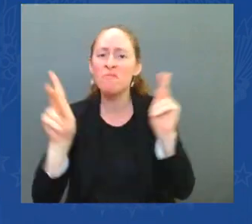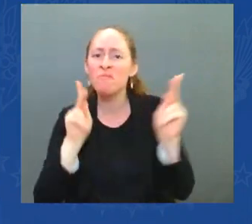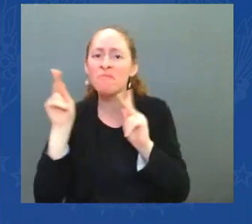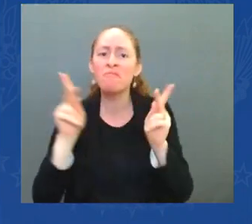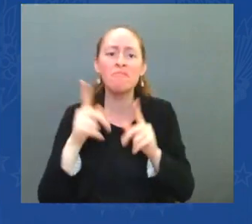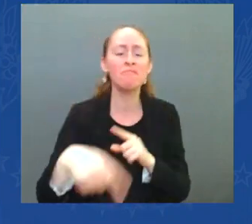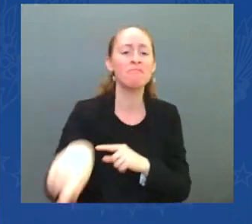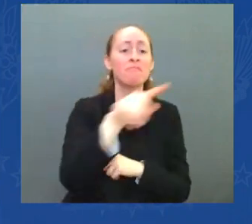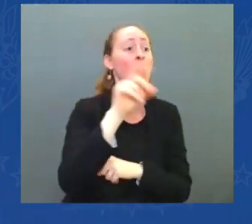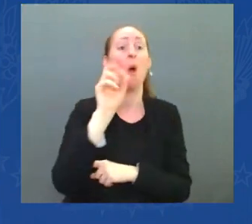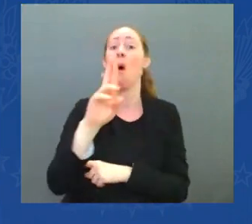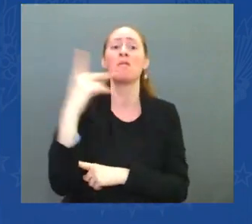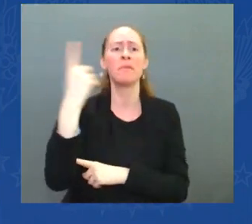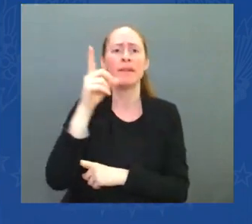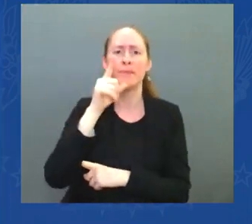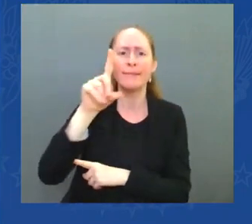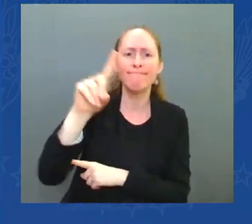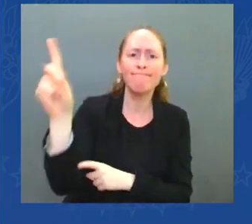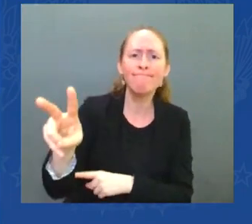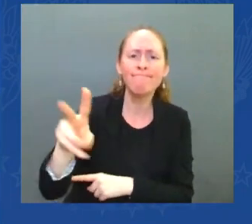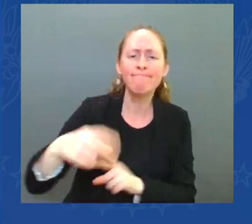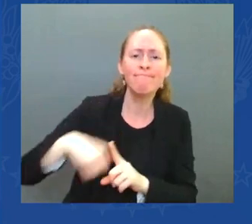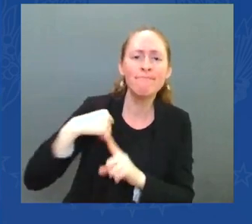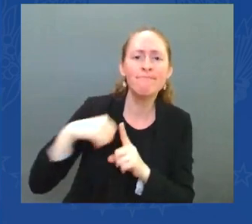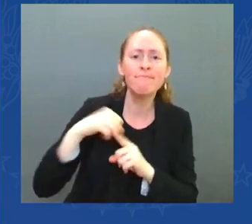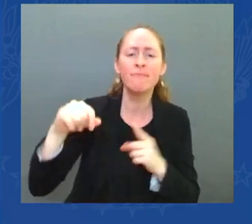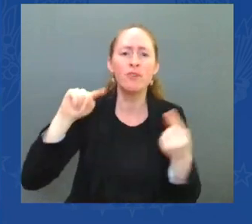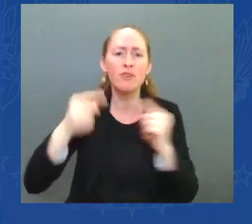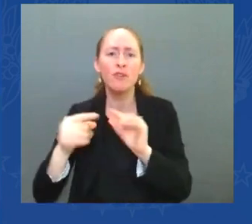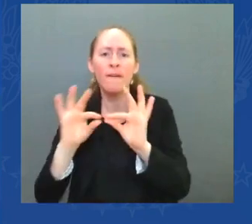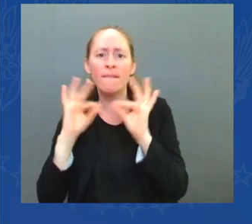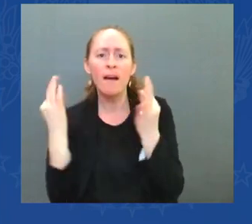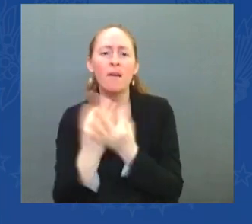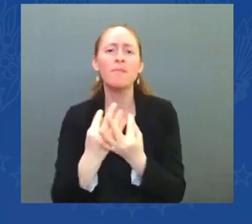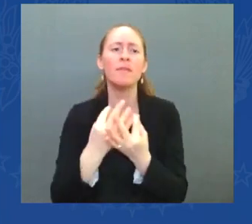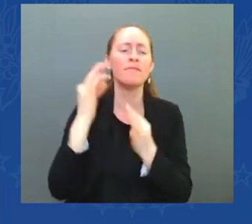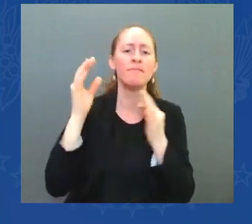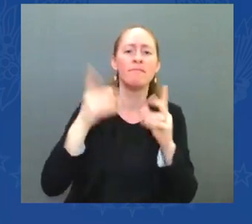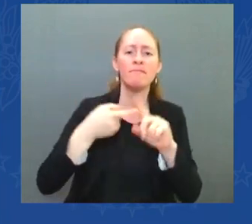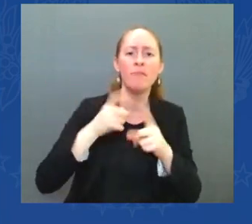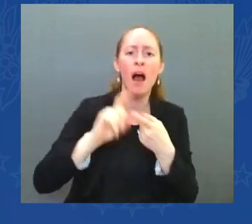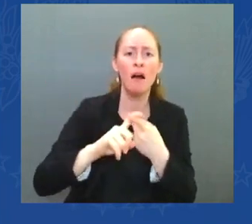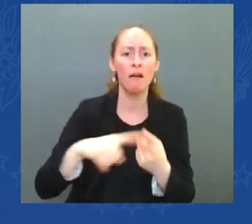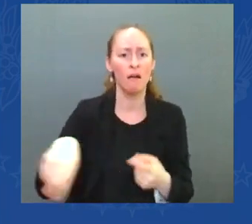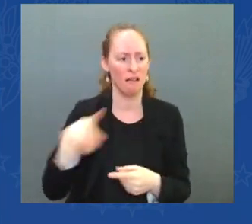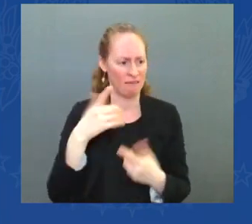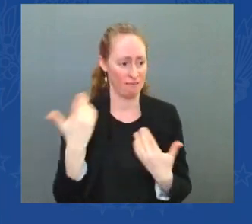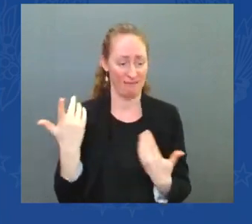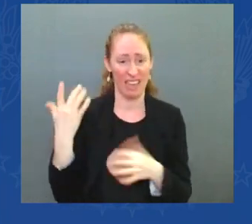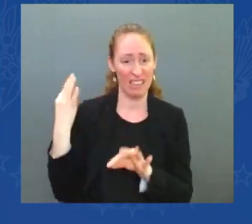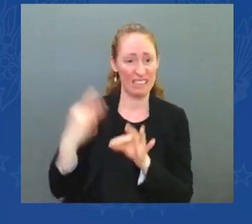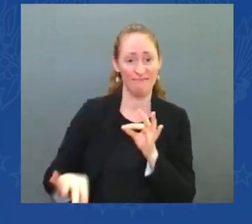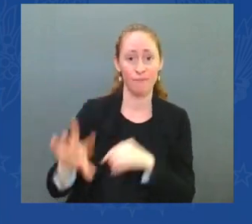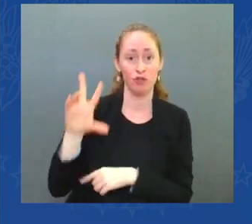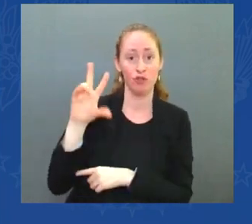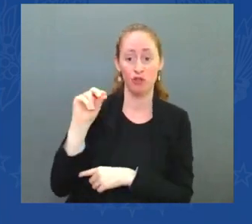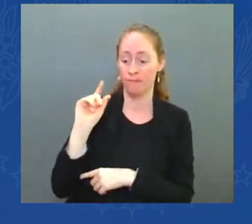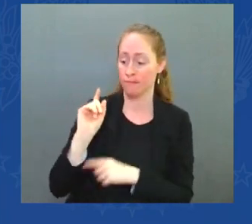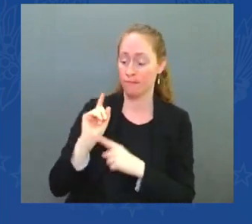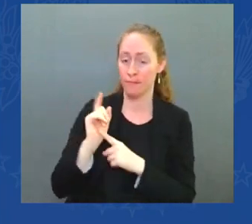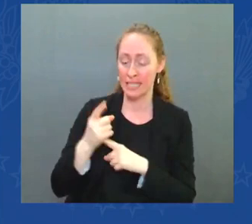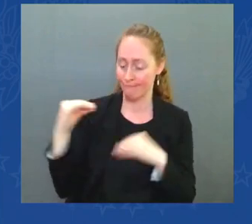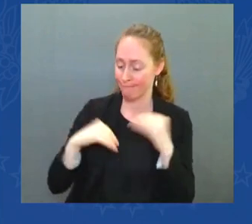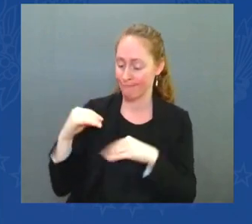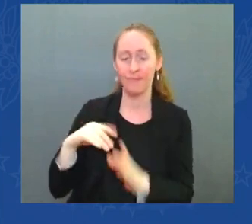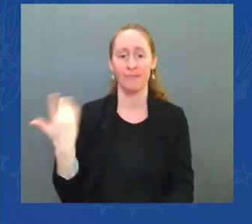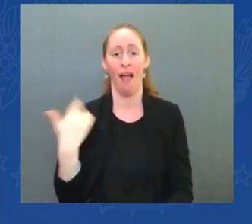to a gun in as little as 30 minutes. Buyers aren't required to pass background checks because guns have no